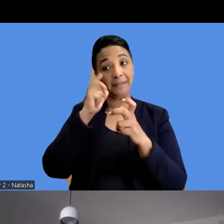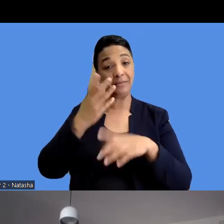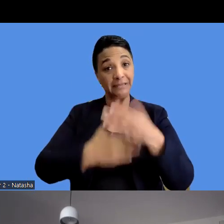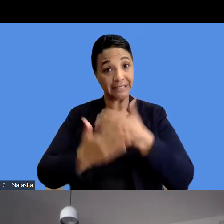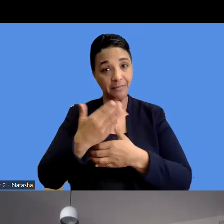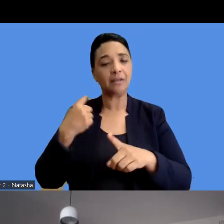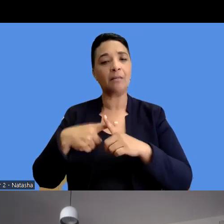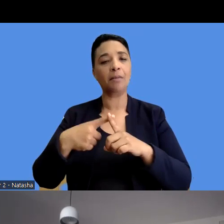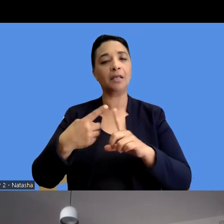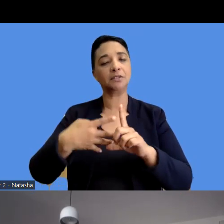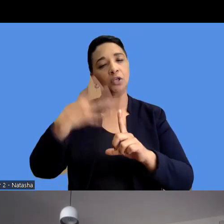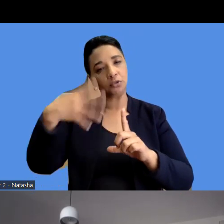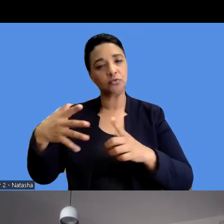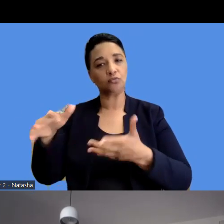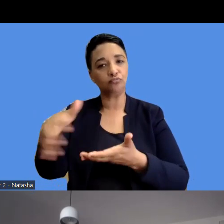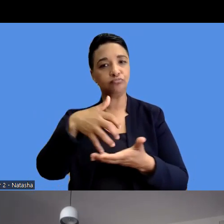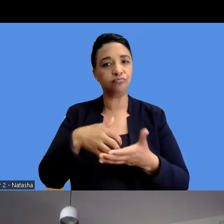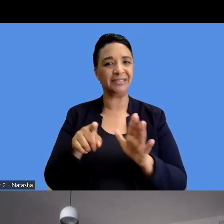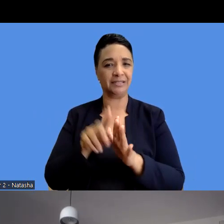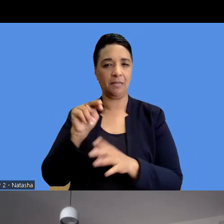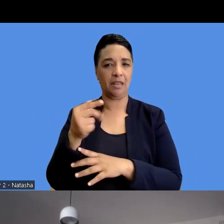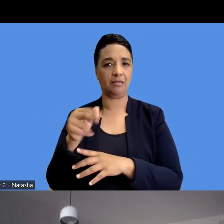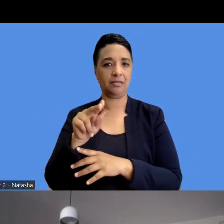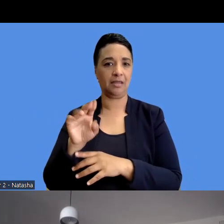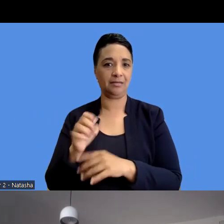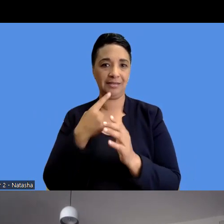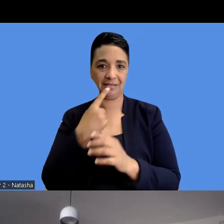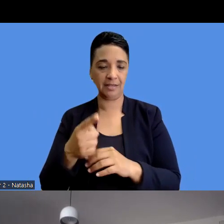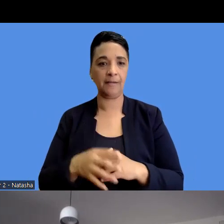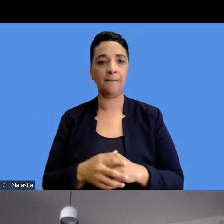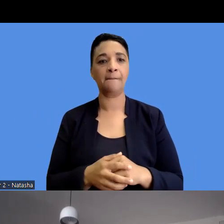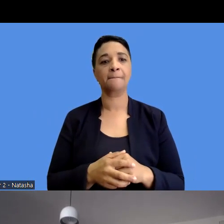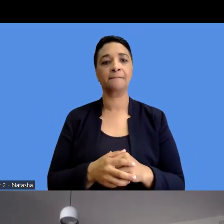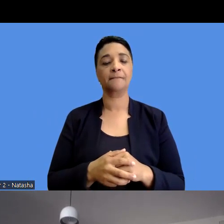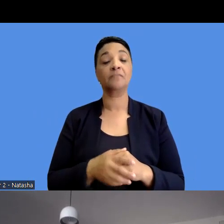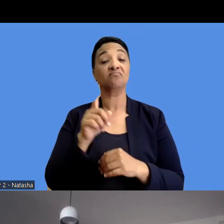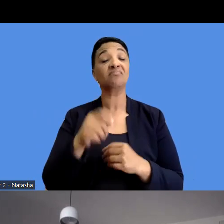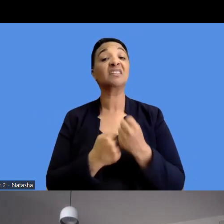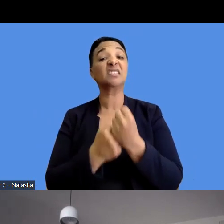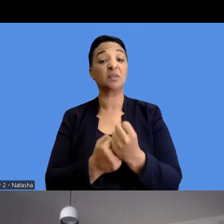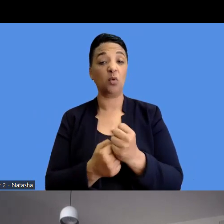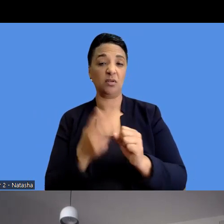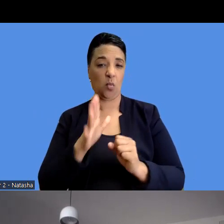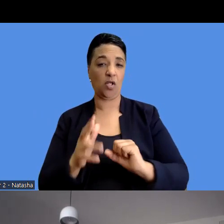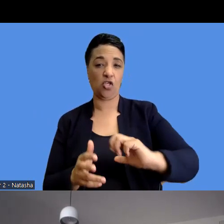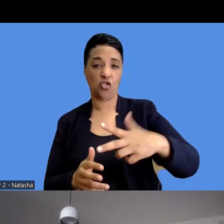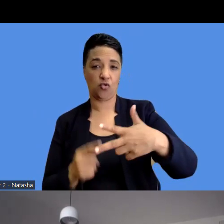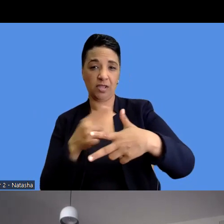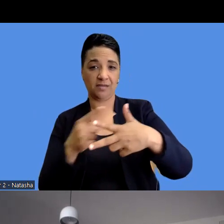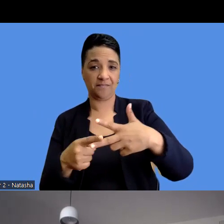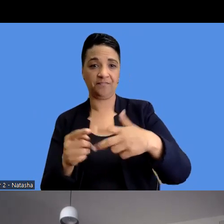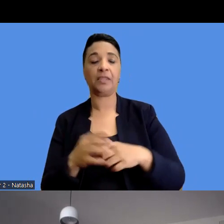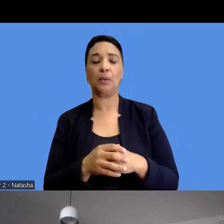planning, also shown by Nathan. Supporting factors, perhaps to highlight 3 key, was finance, to really